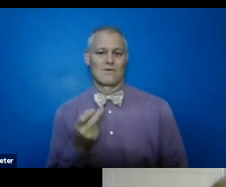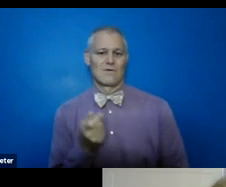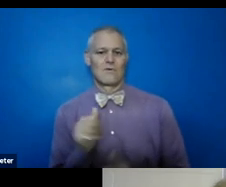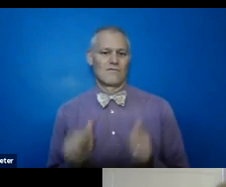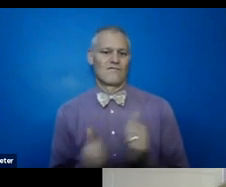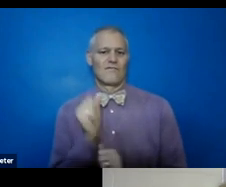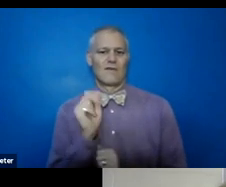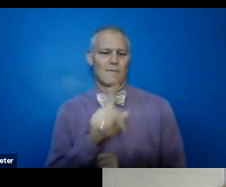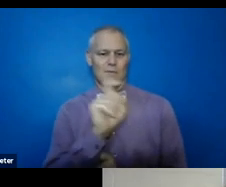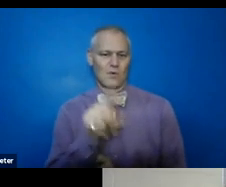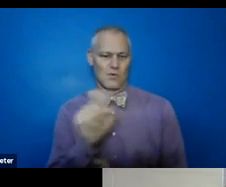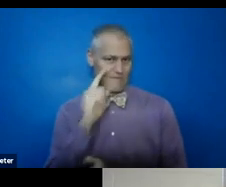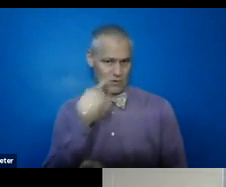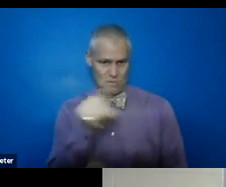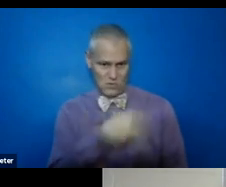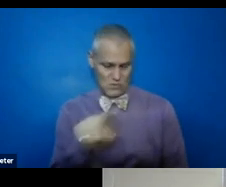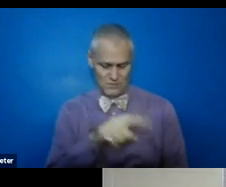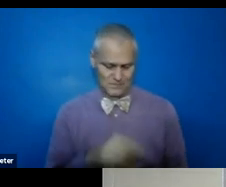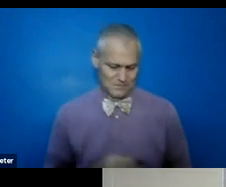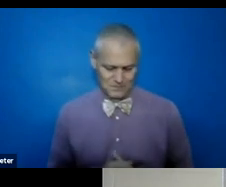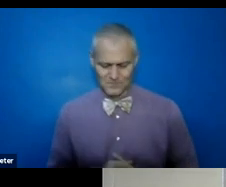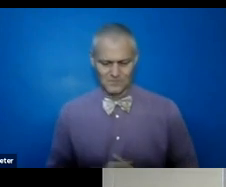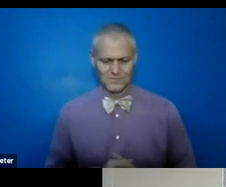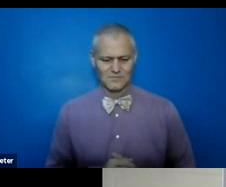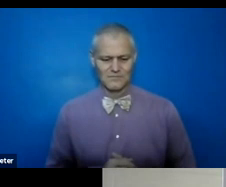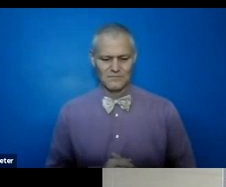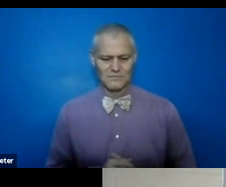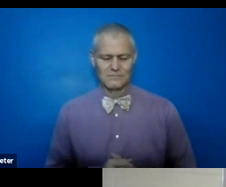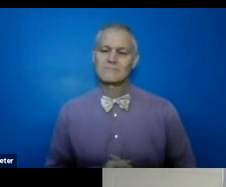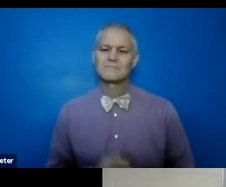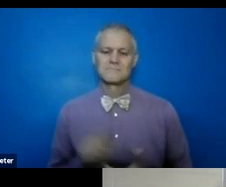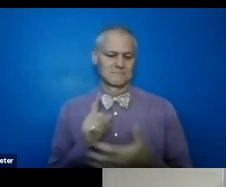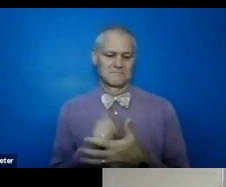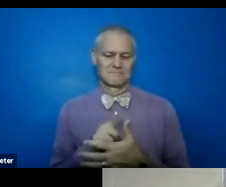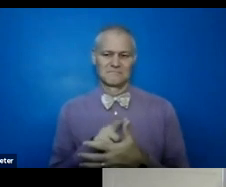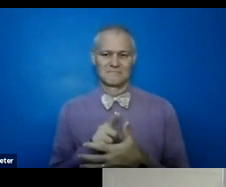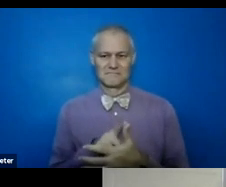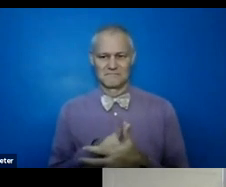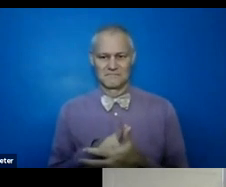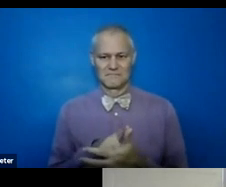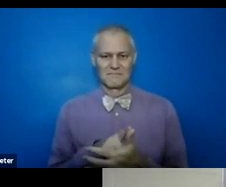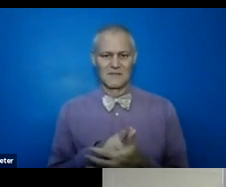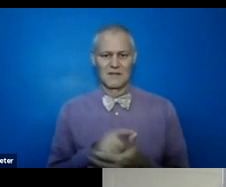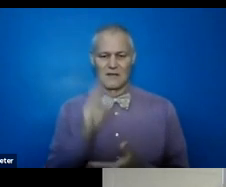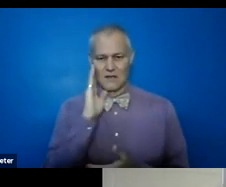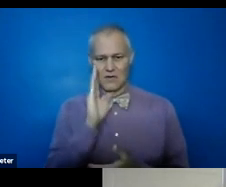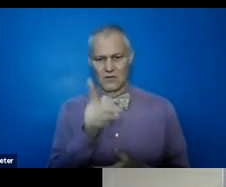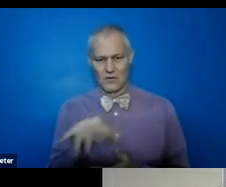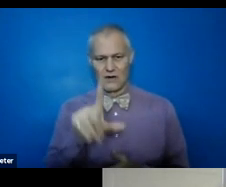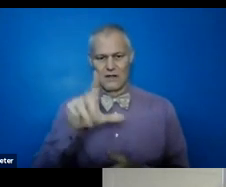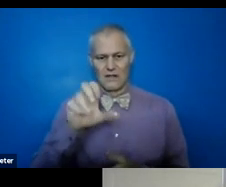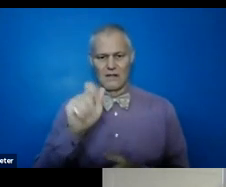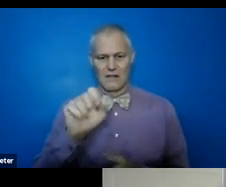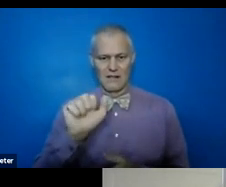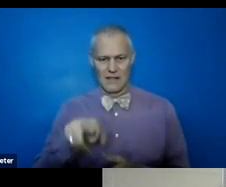for some of y'all. So the first one's actually directed at Lester,